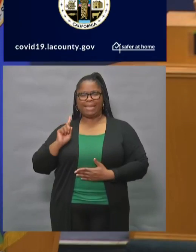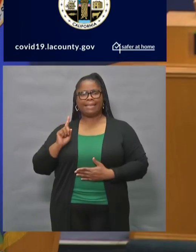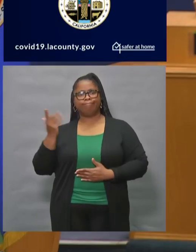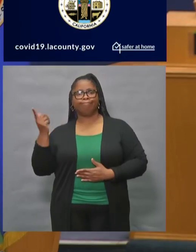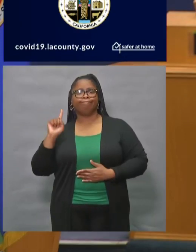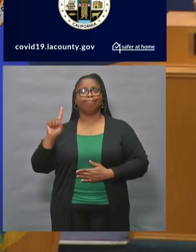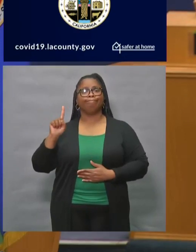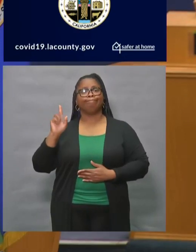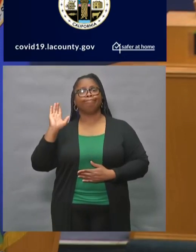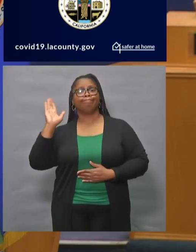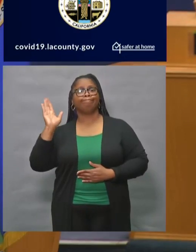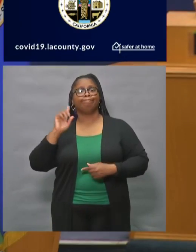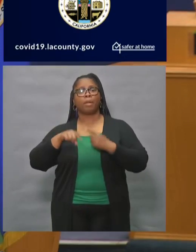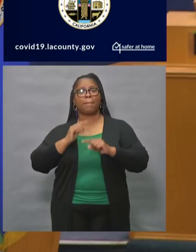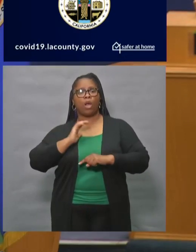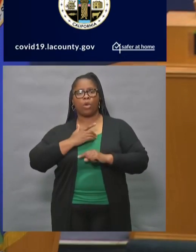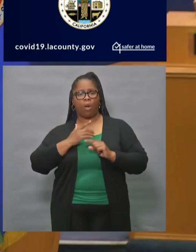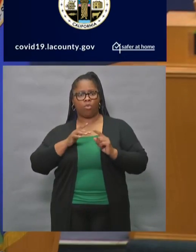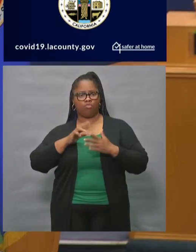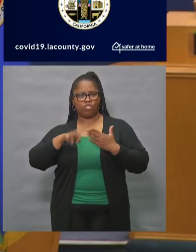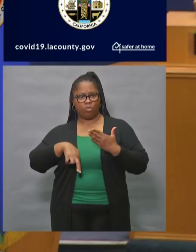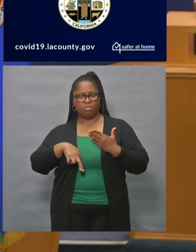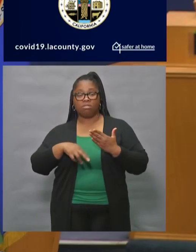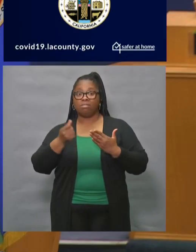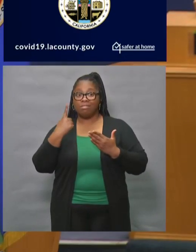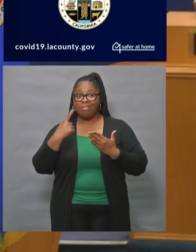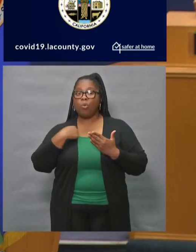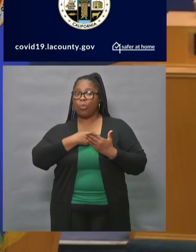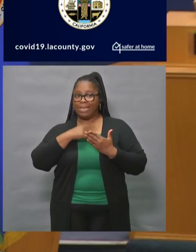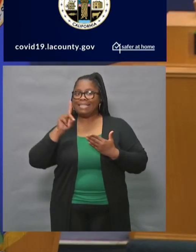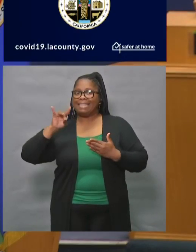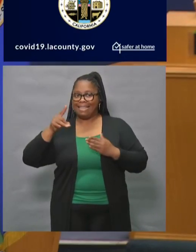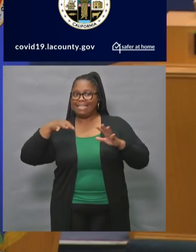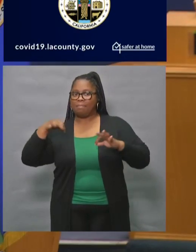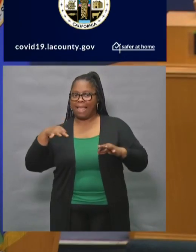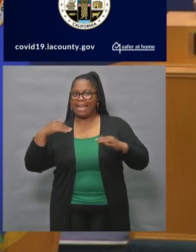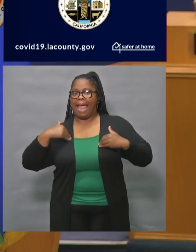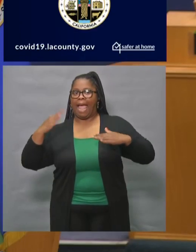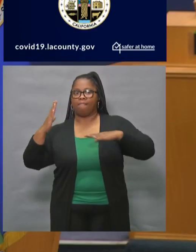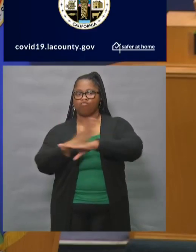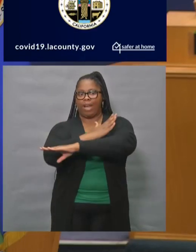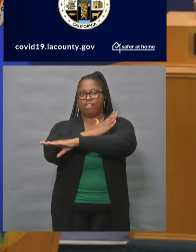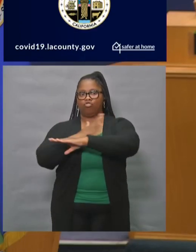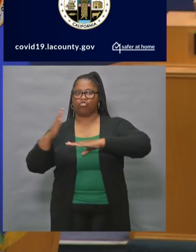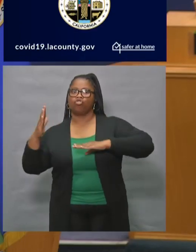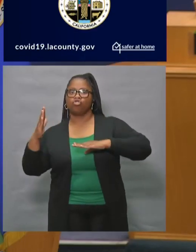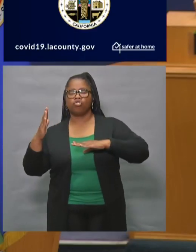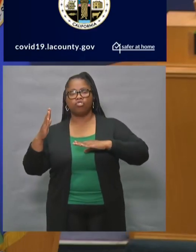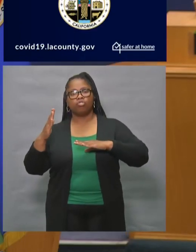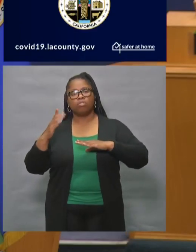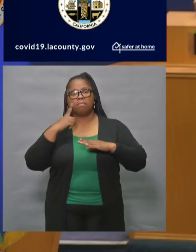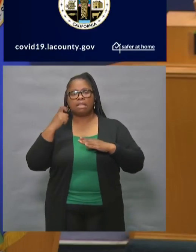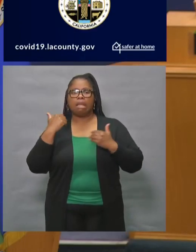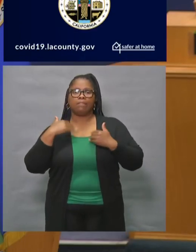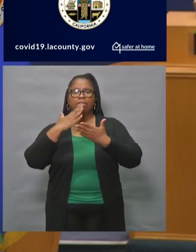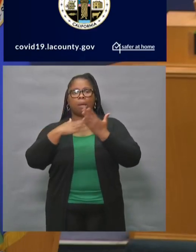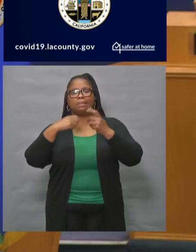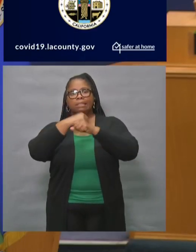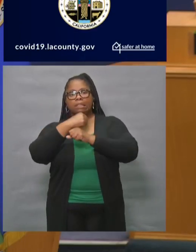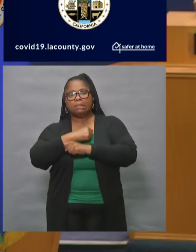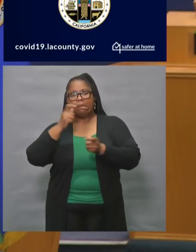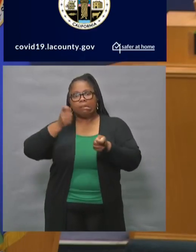did talk about the fact that it's a range because there are statistical adjustments that are being made to account